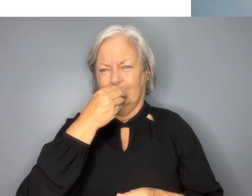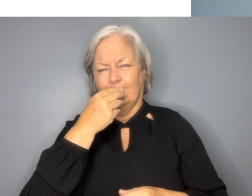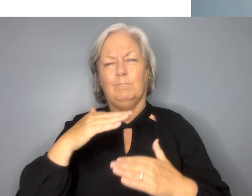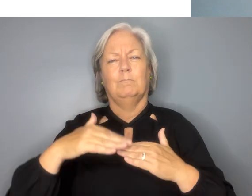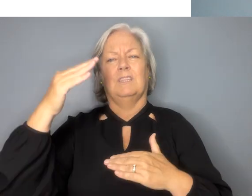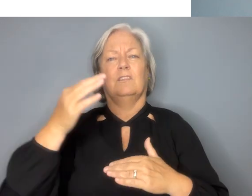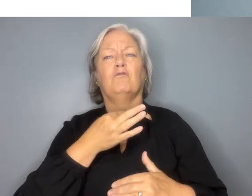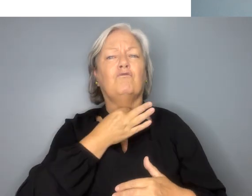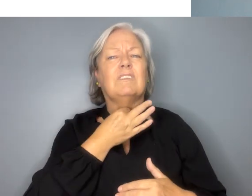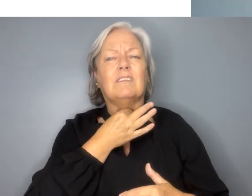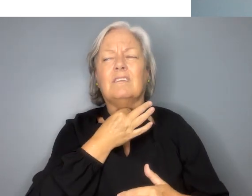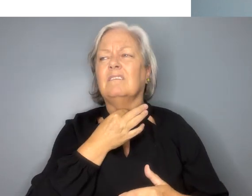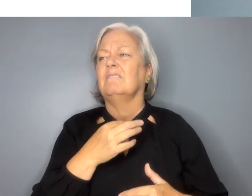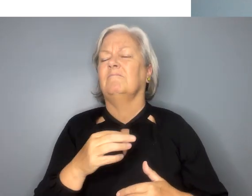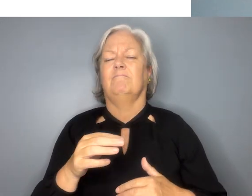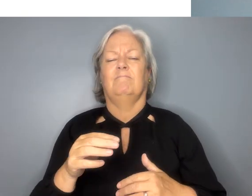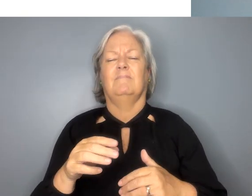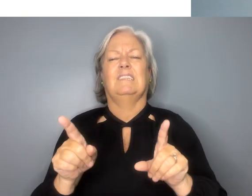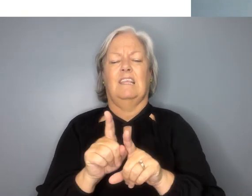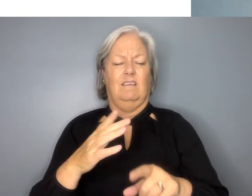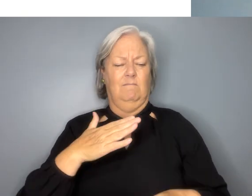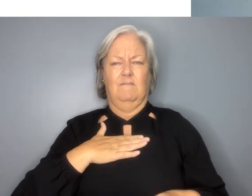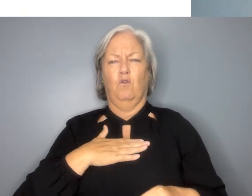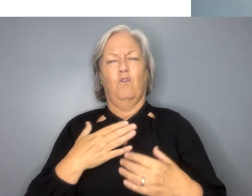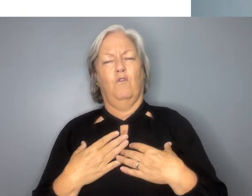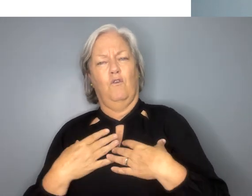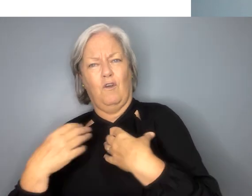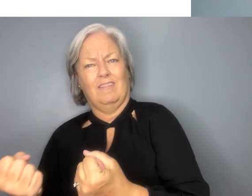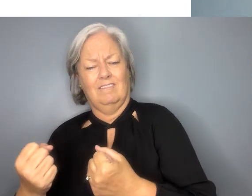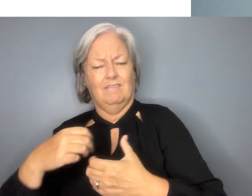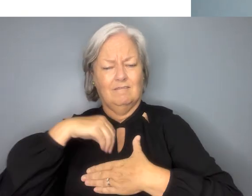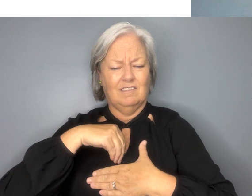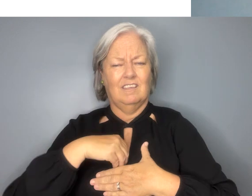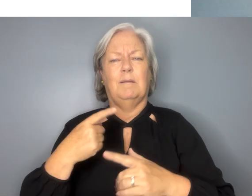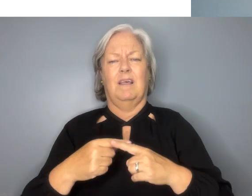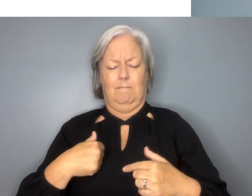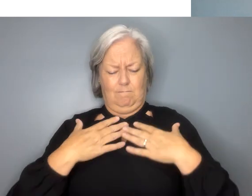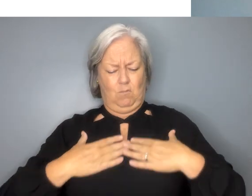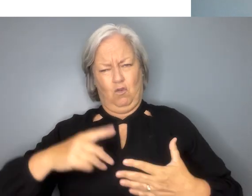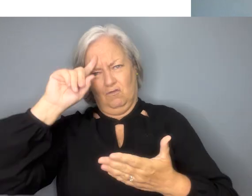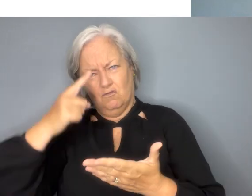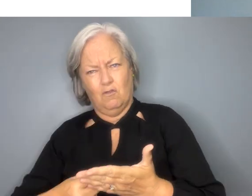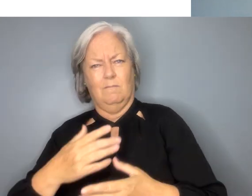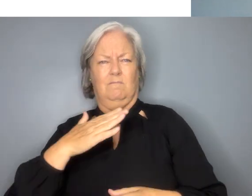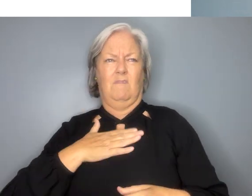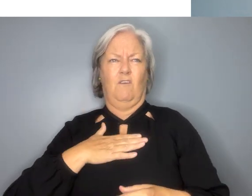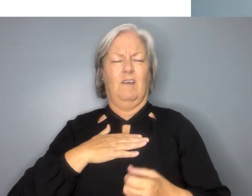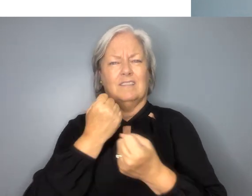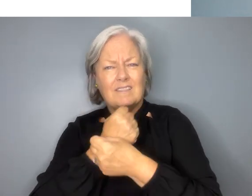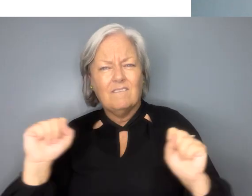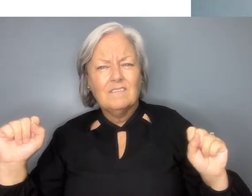risks, particularly when it comes to my sense of well-being, but also my bodily autonomy and my